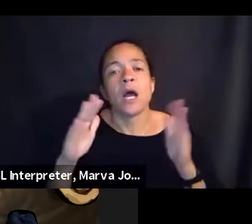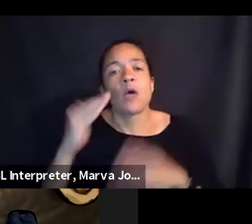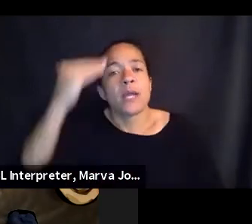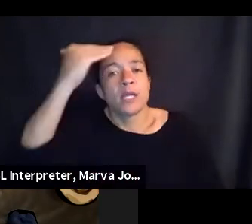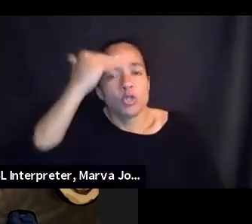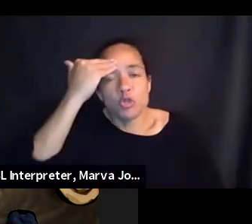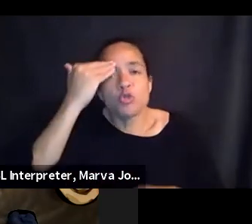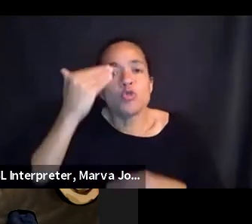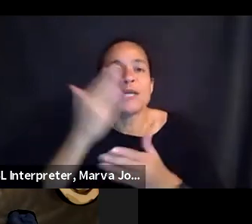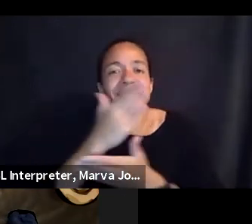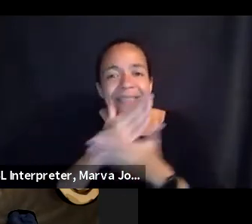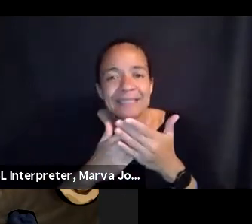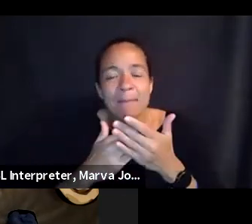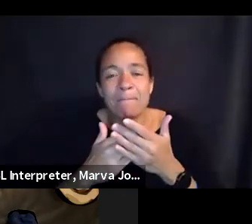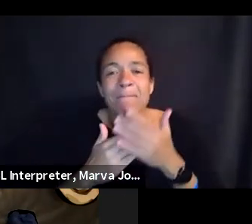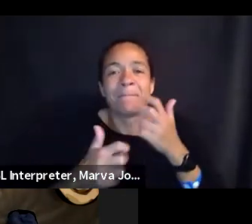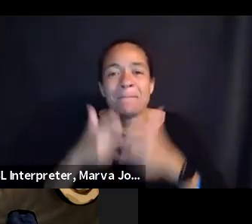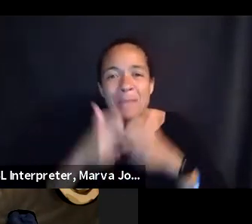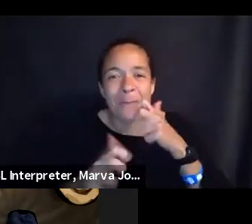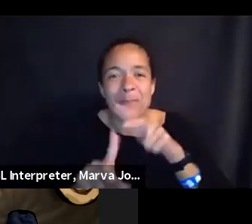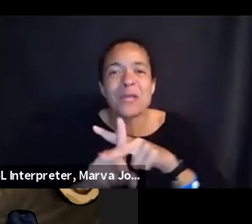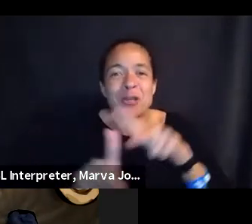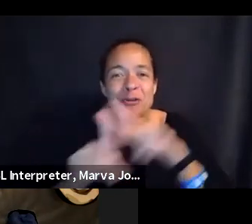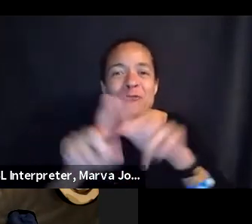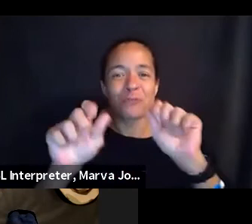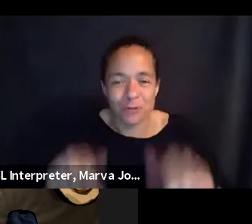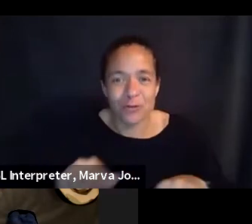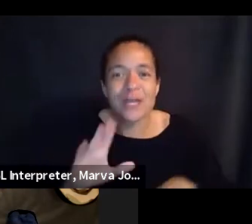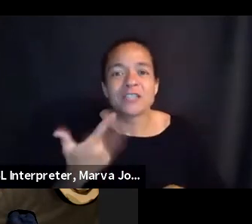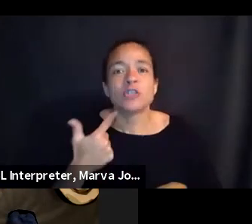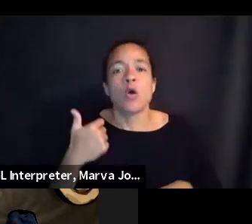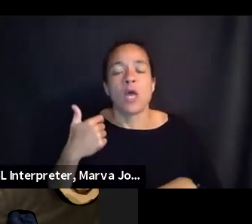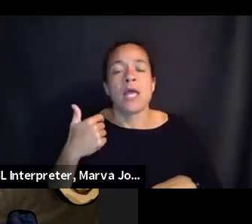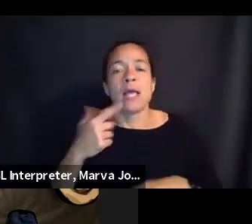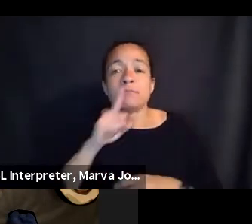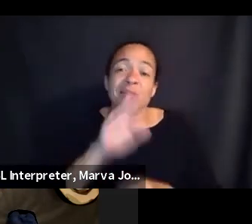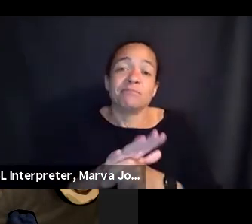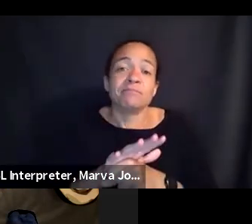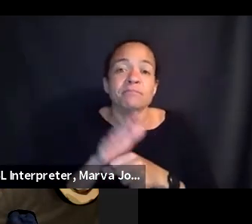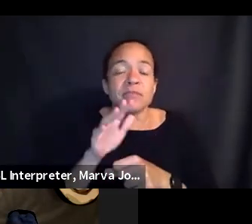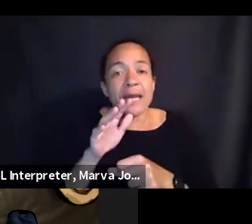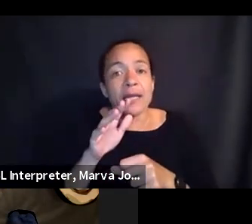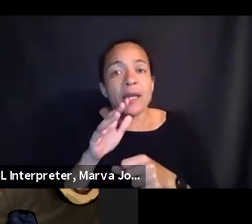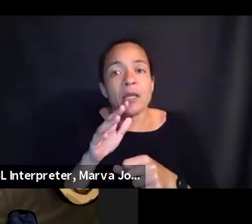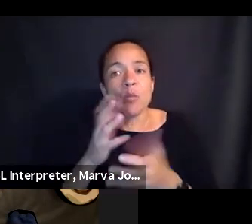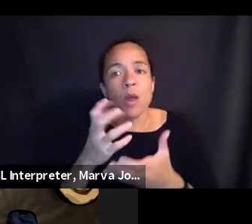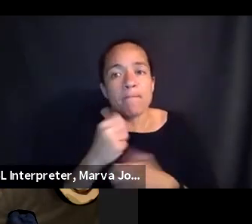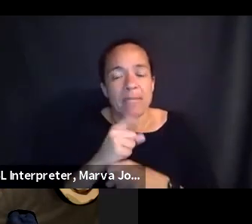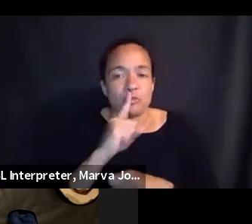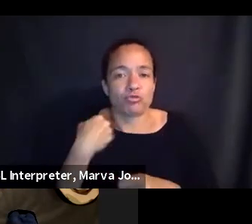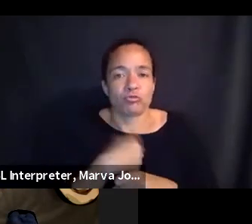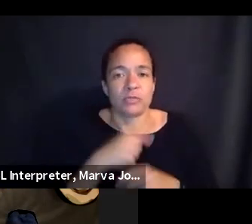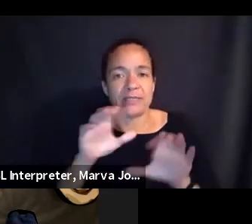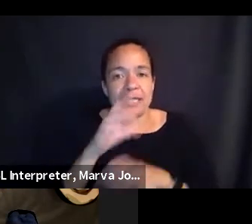of doing this work. So they were dedicated, as we were, to making sure that we did it right and that we were actually going to listen